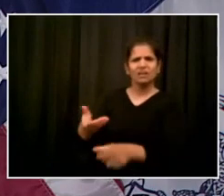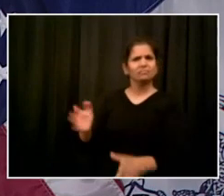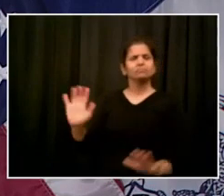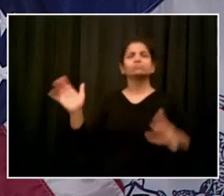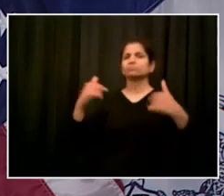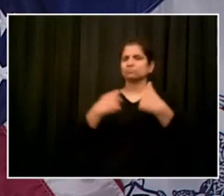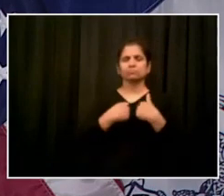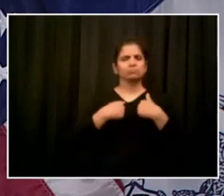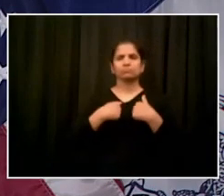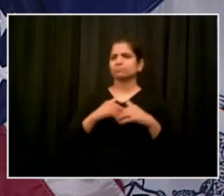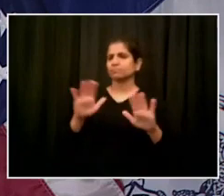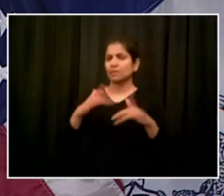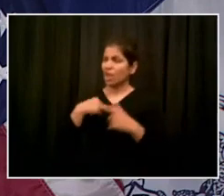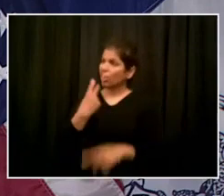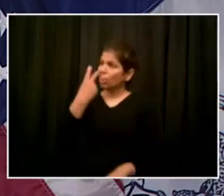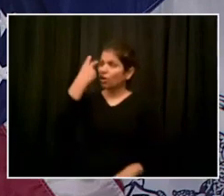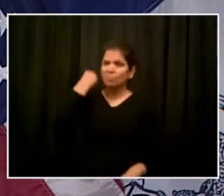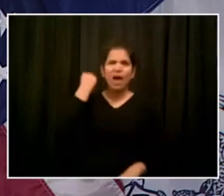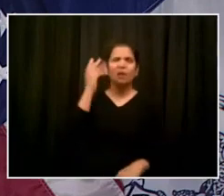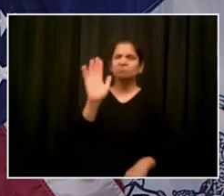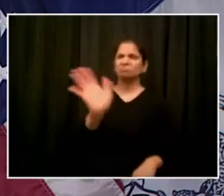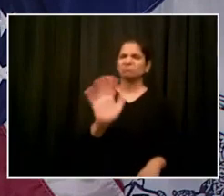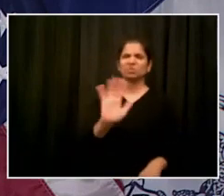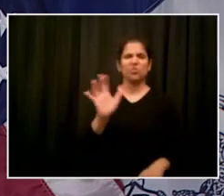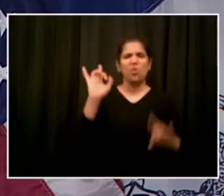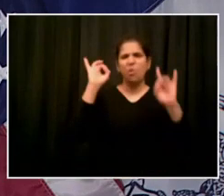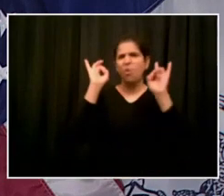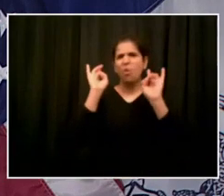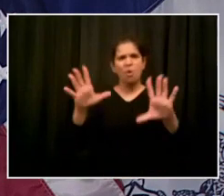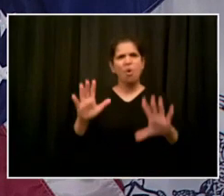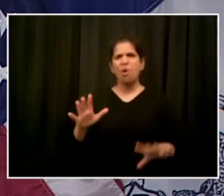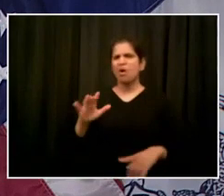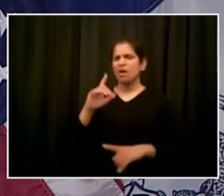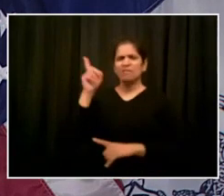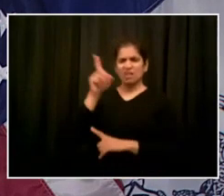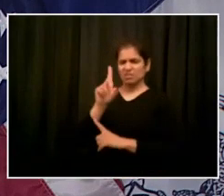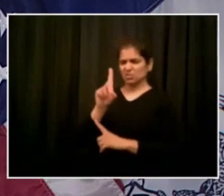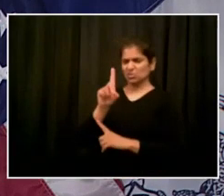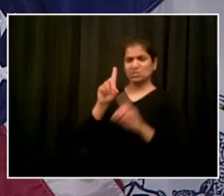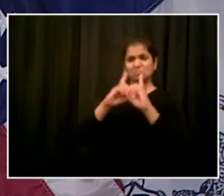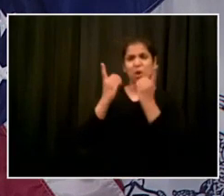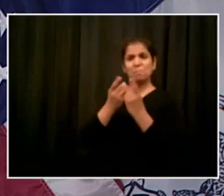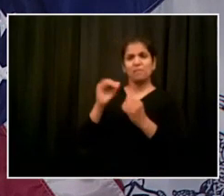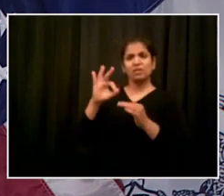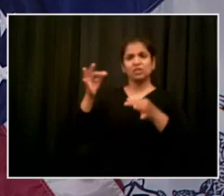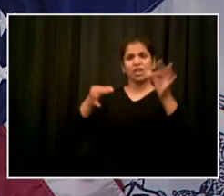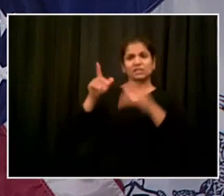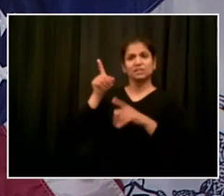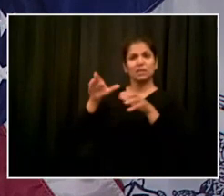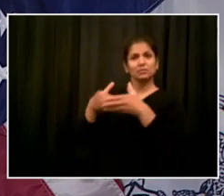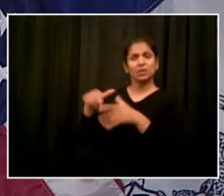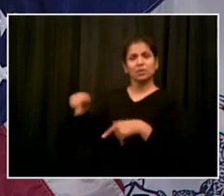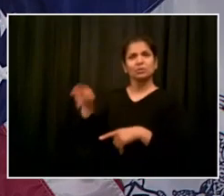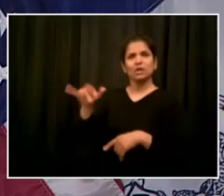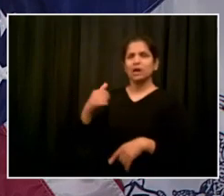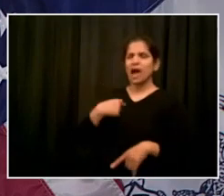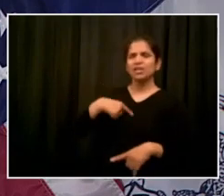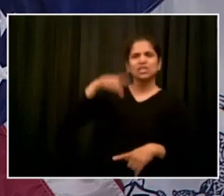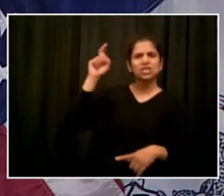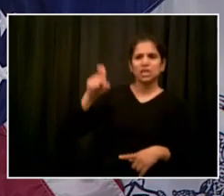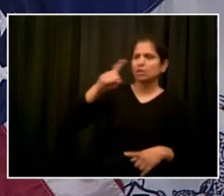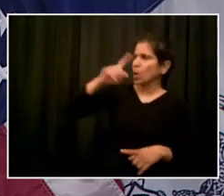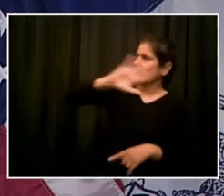was unconscionable in not acting and just moved ahead. And that's what we will do from now on, absolutely. On